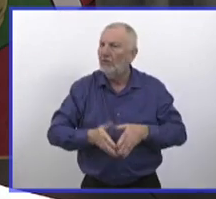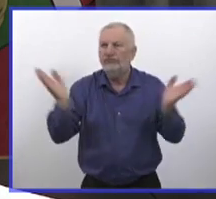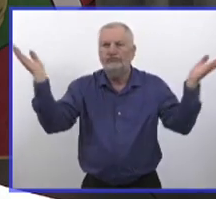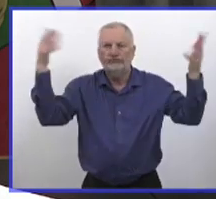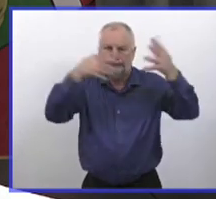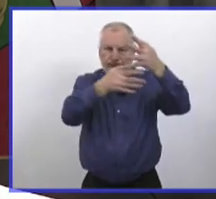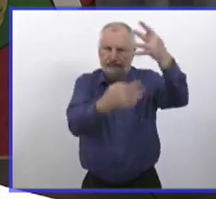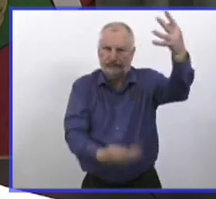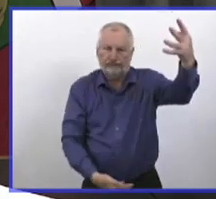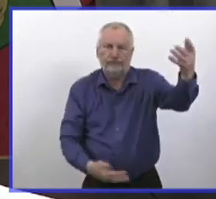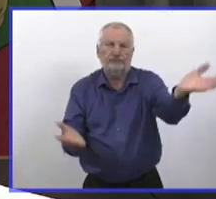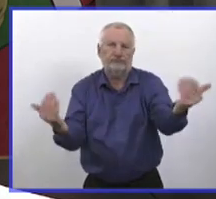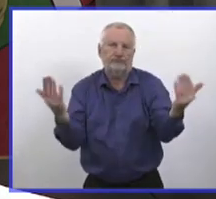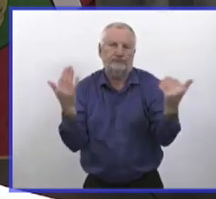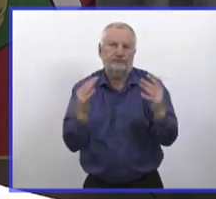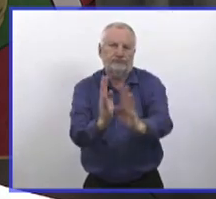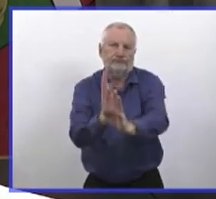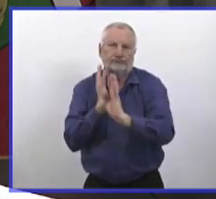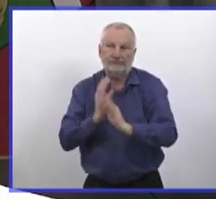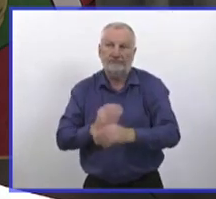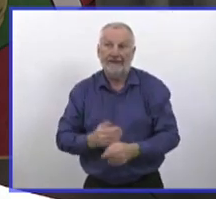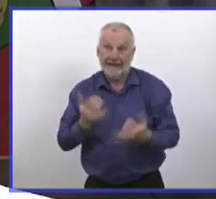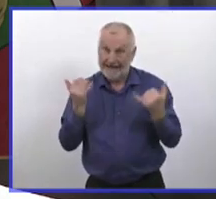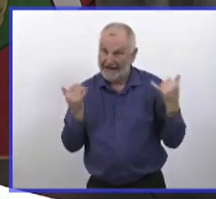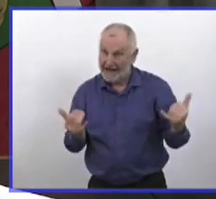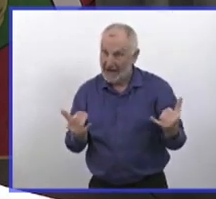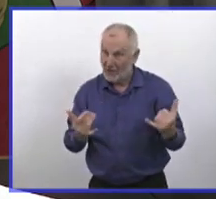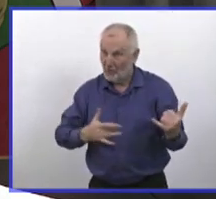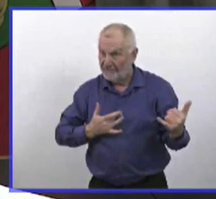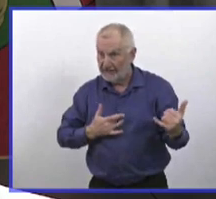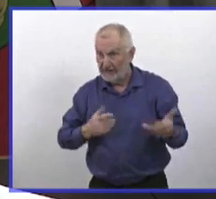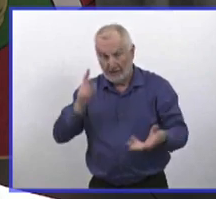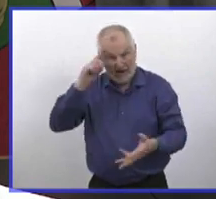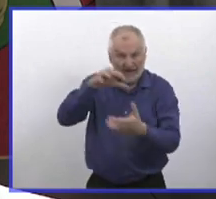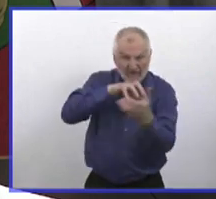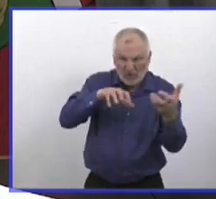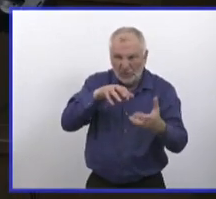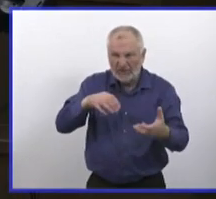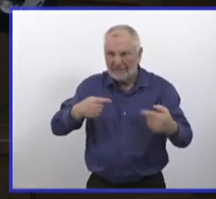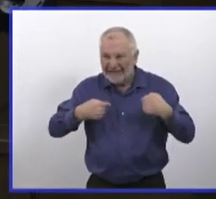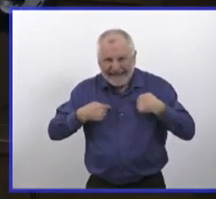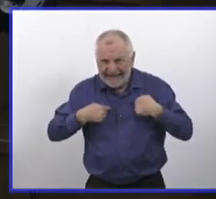to be confusing for some Manitobans to see themselves in.